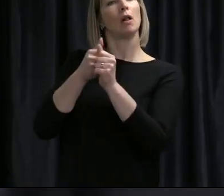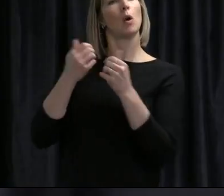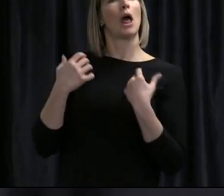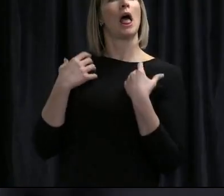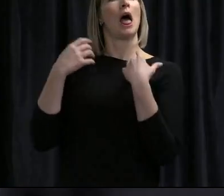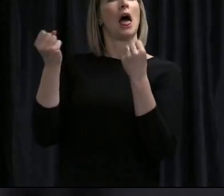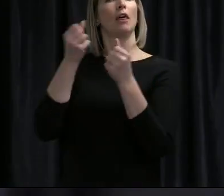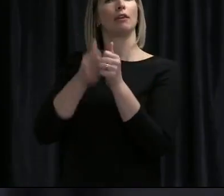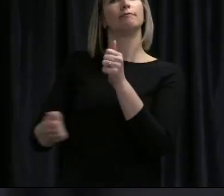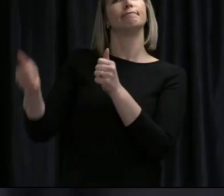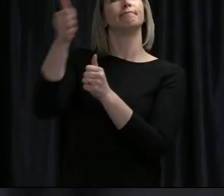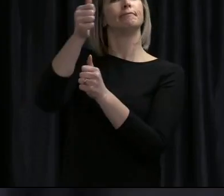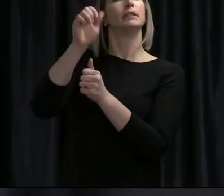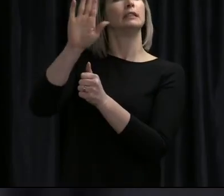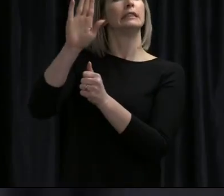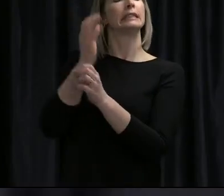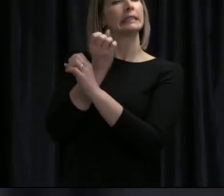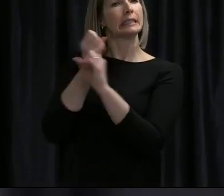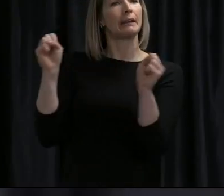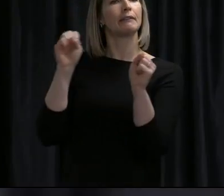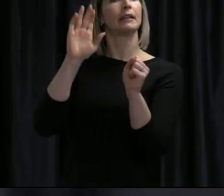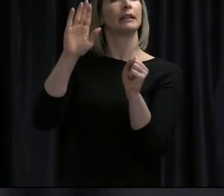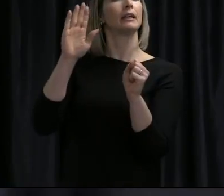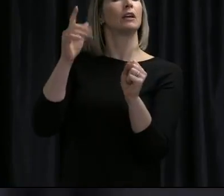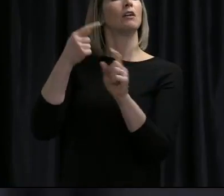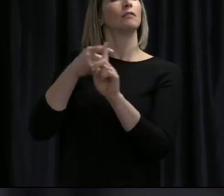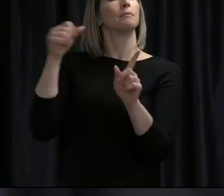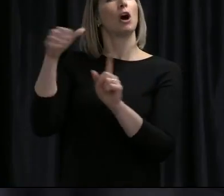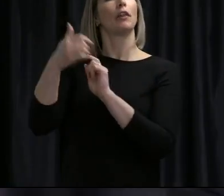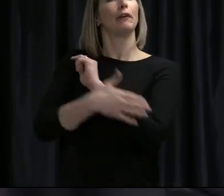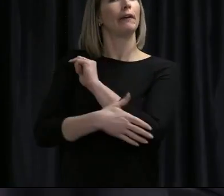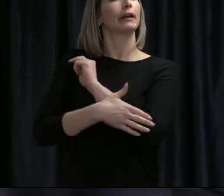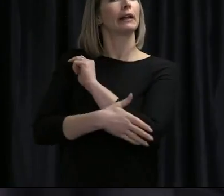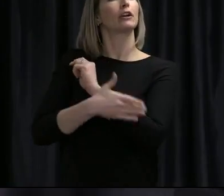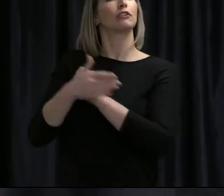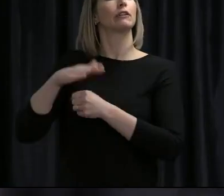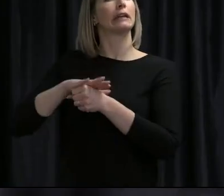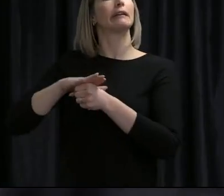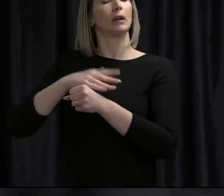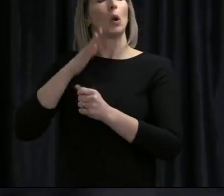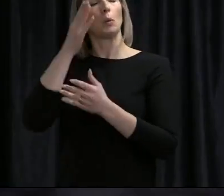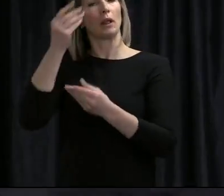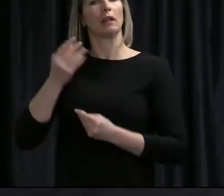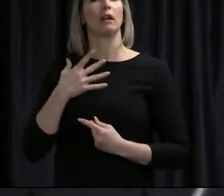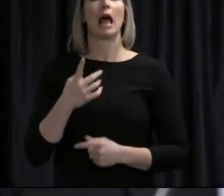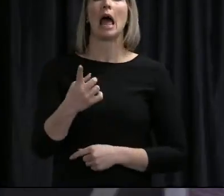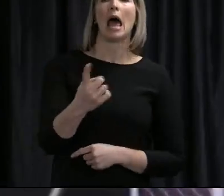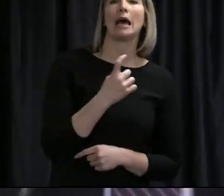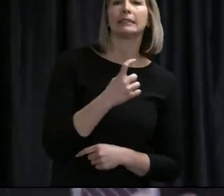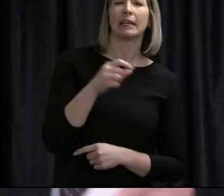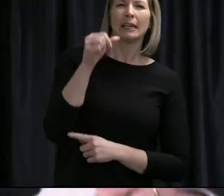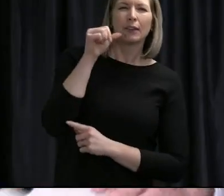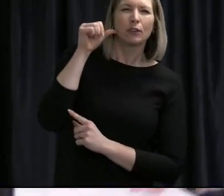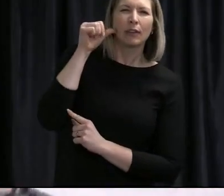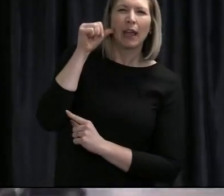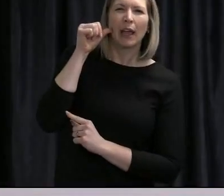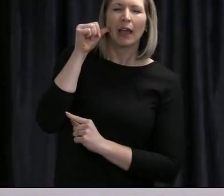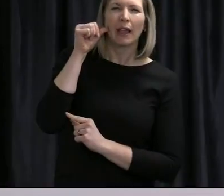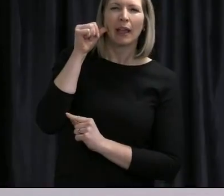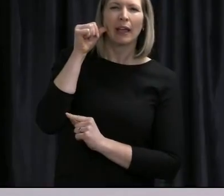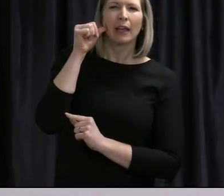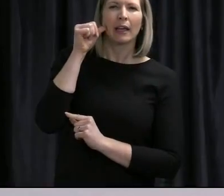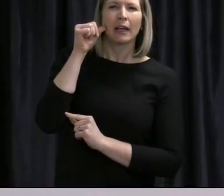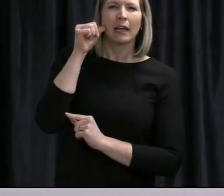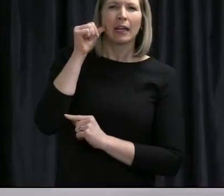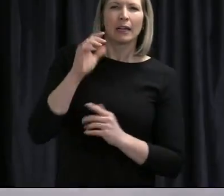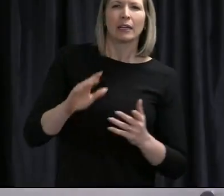on all matters related to this virus. Thank you. What changed between yesterday and today? Because yesterday it sounded like there'd be other